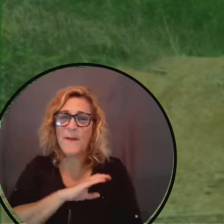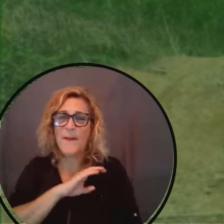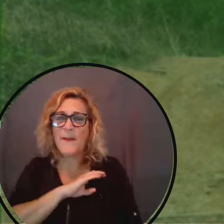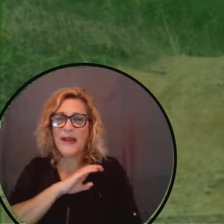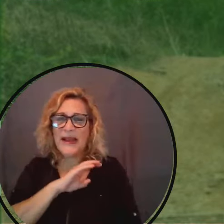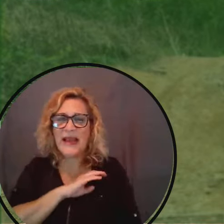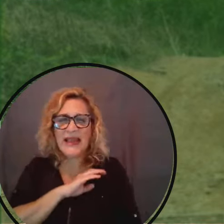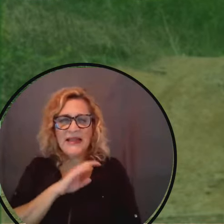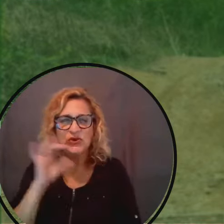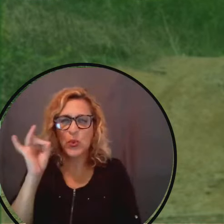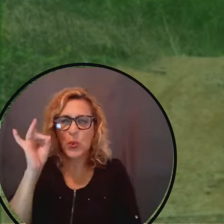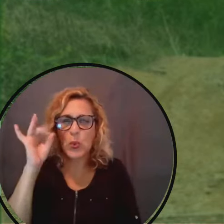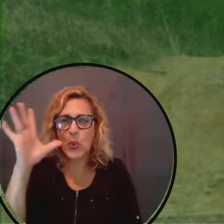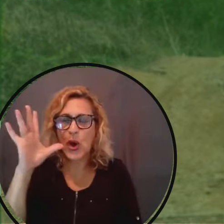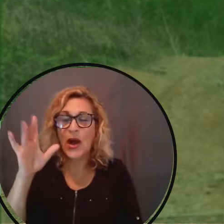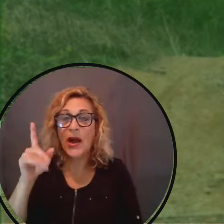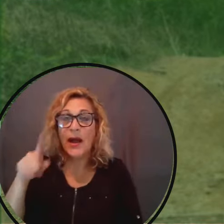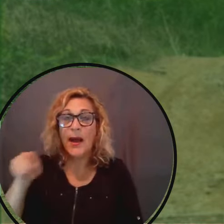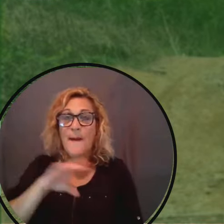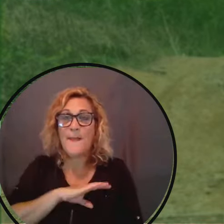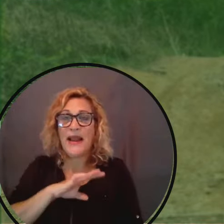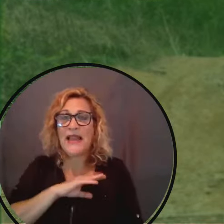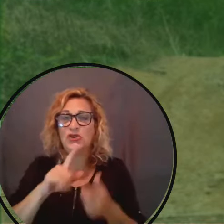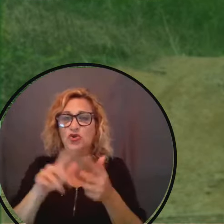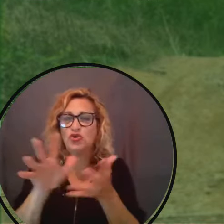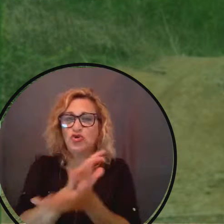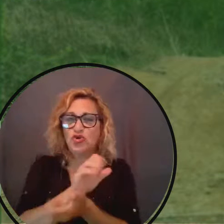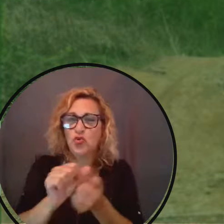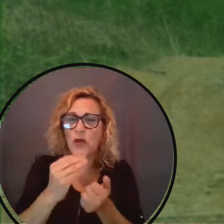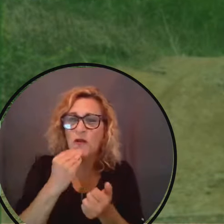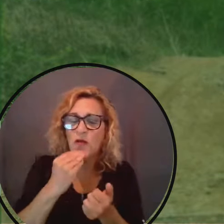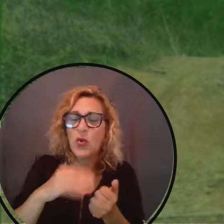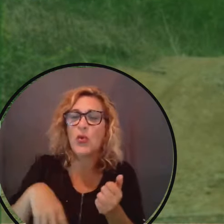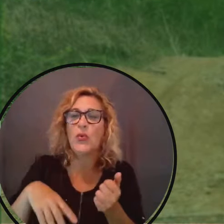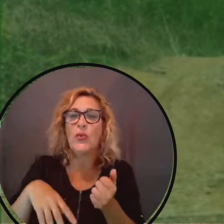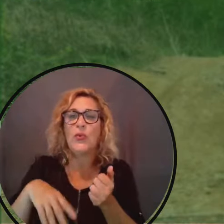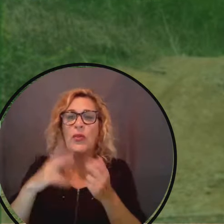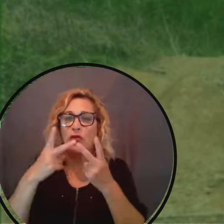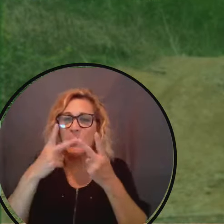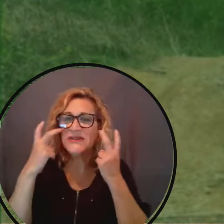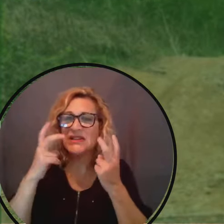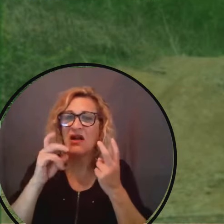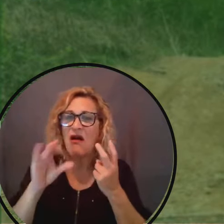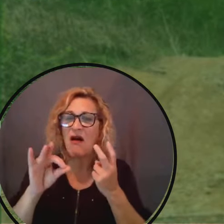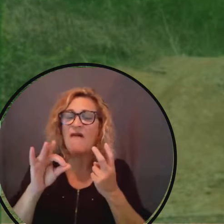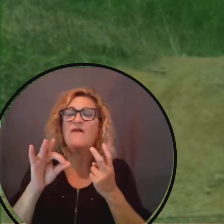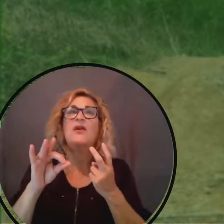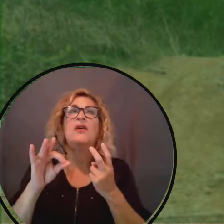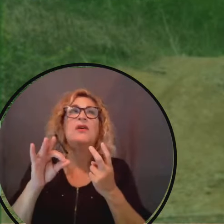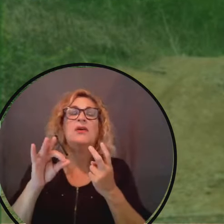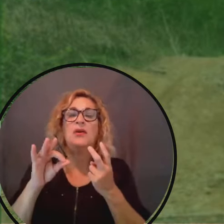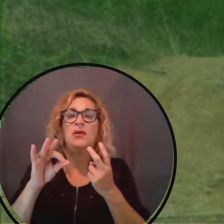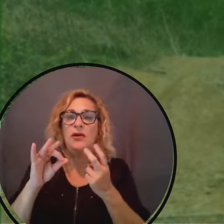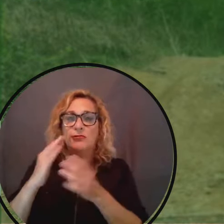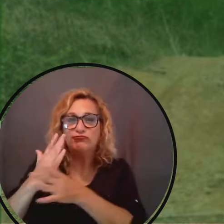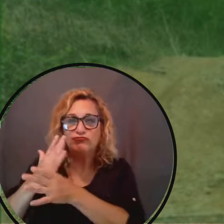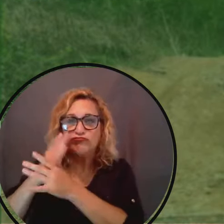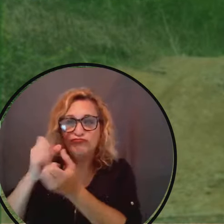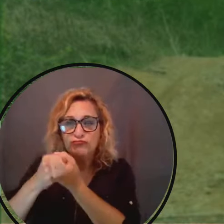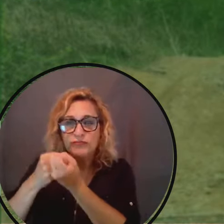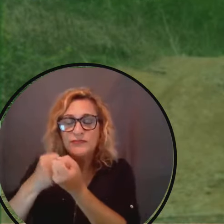happening, right? The police destroying the food, right? The criminalization of mutual aid is not new, and it's something we